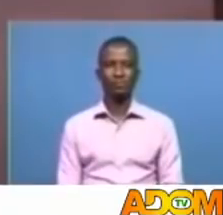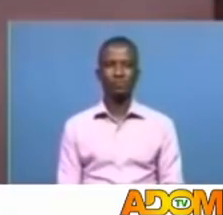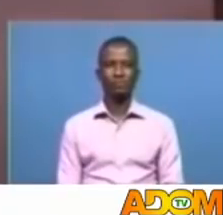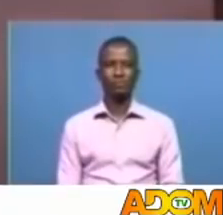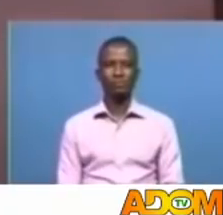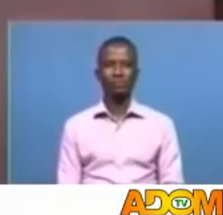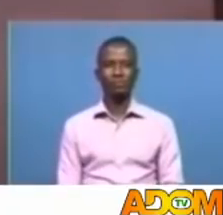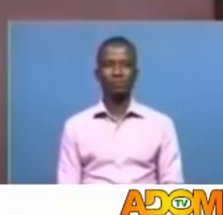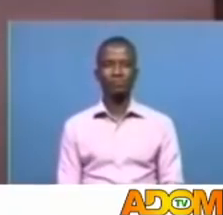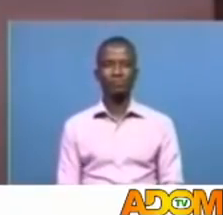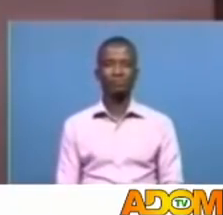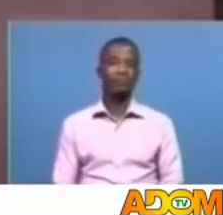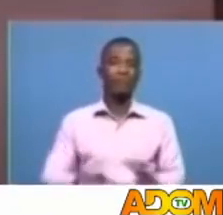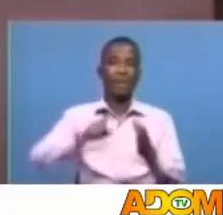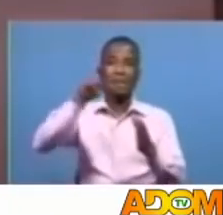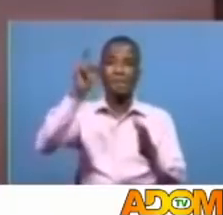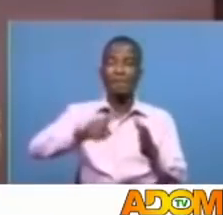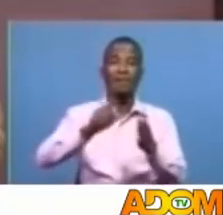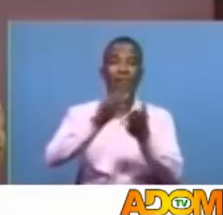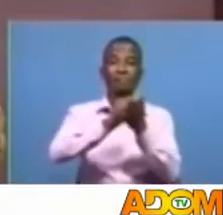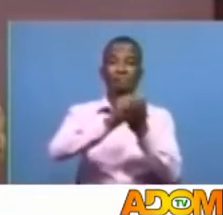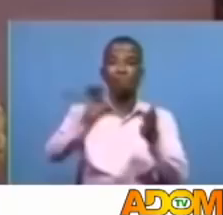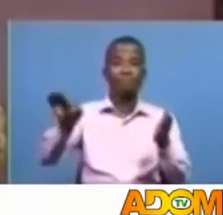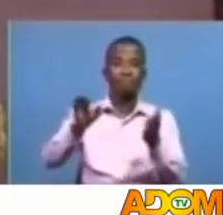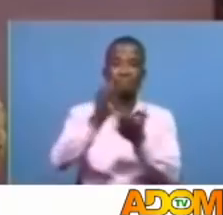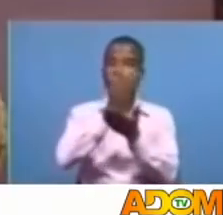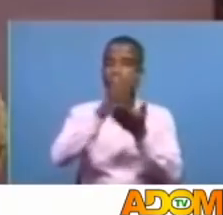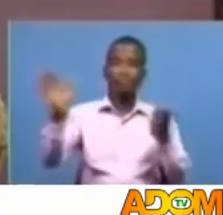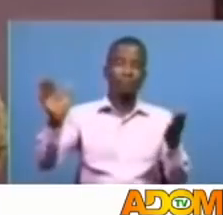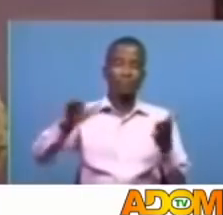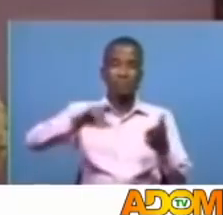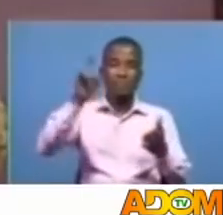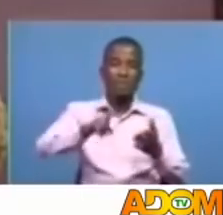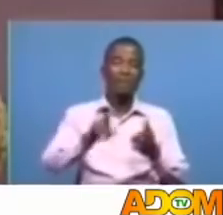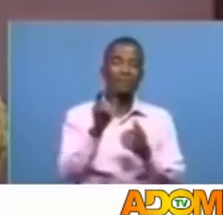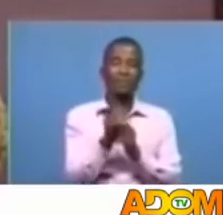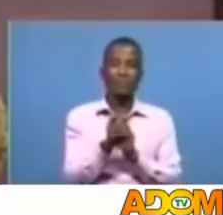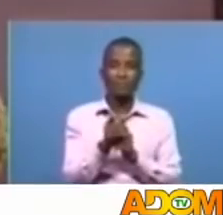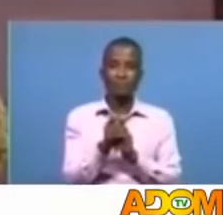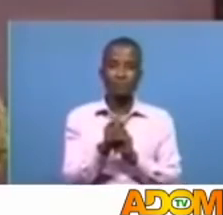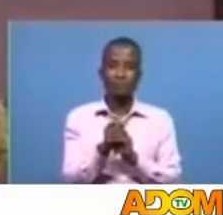a summary dismissal, and given the fact